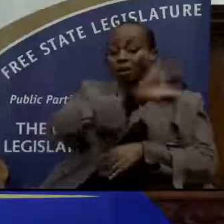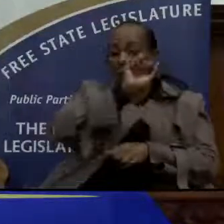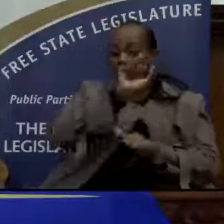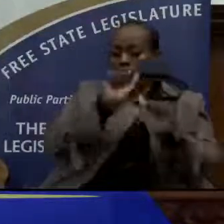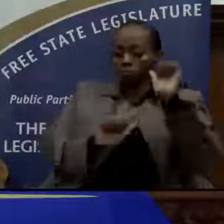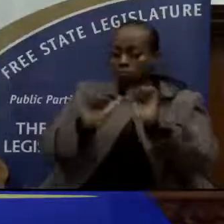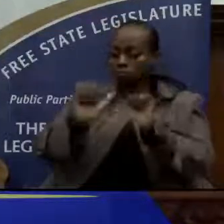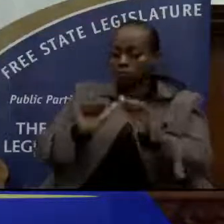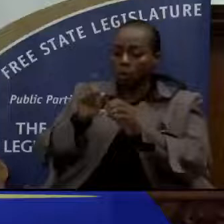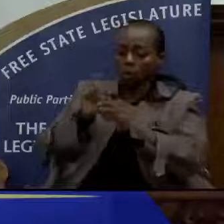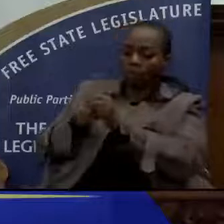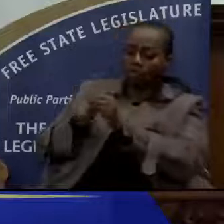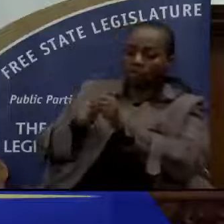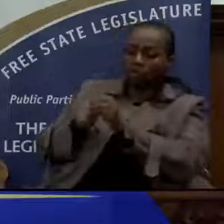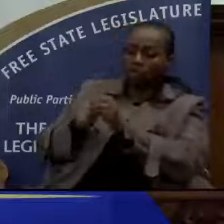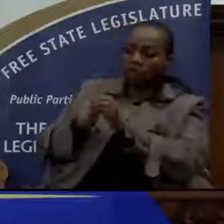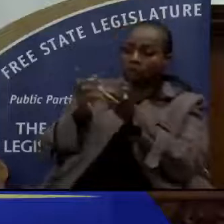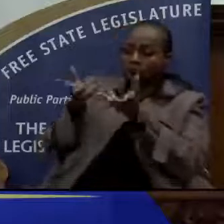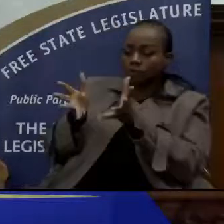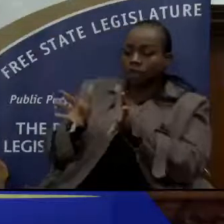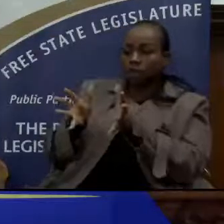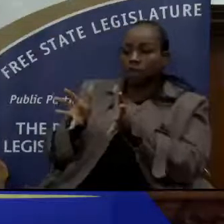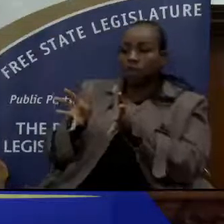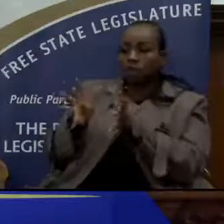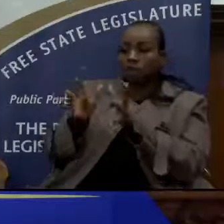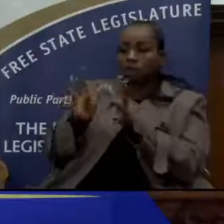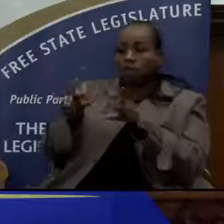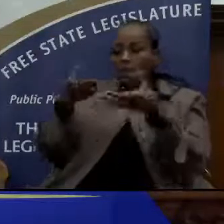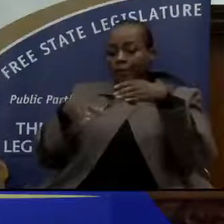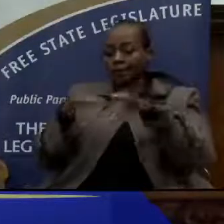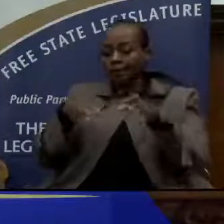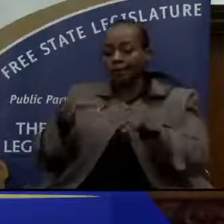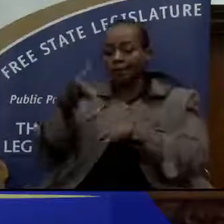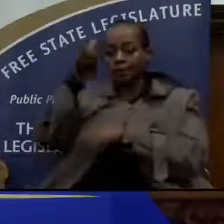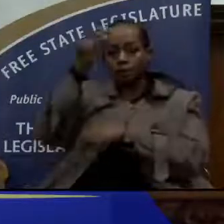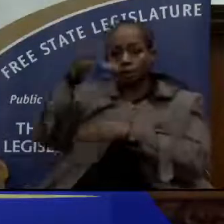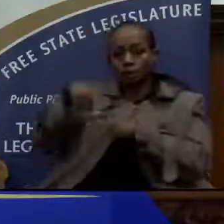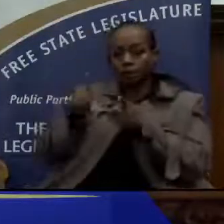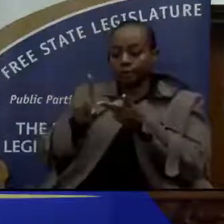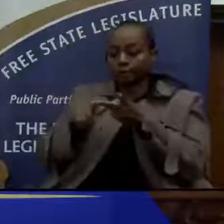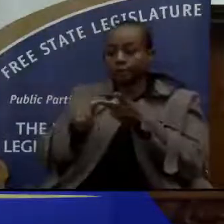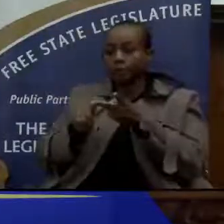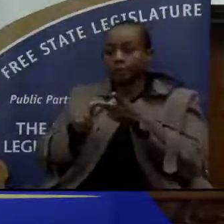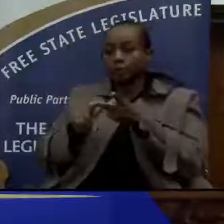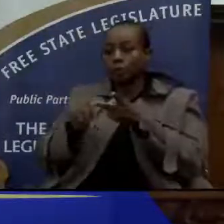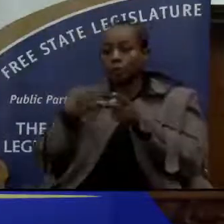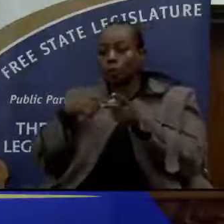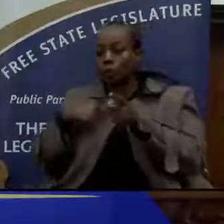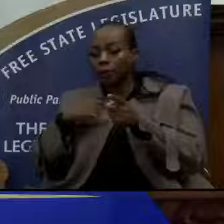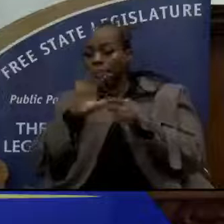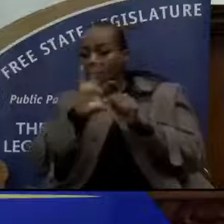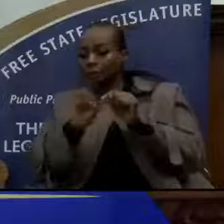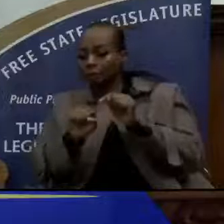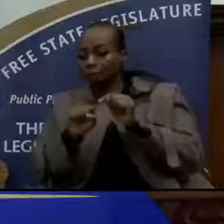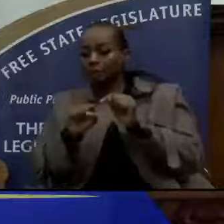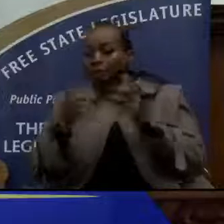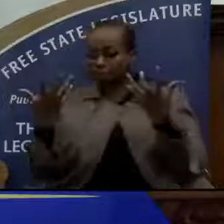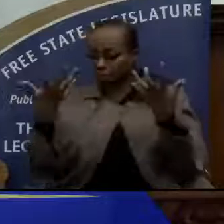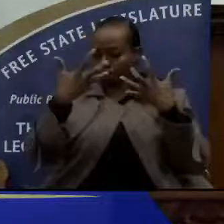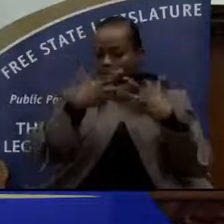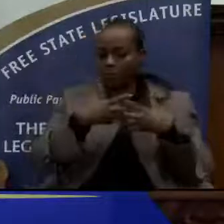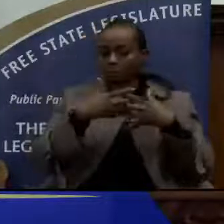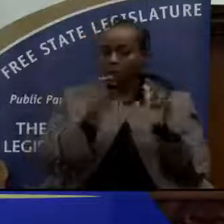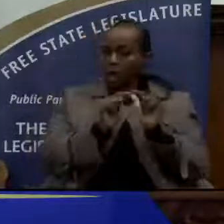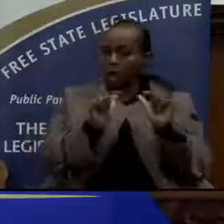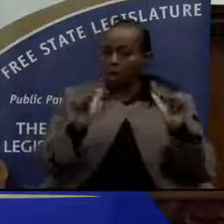the foreign qualifications of our engineering students, and we found to be equivalent to our